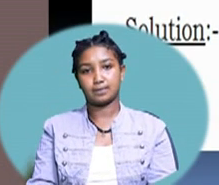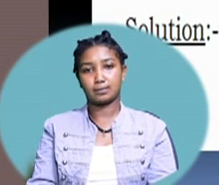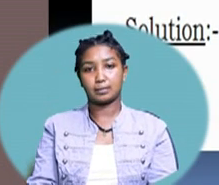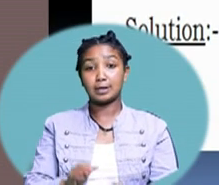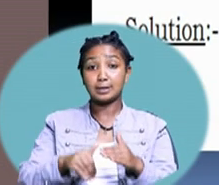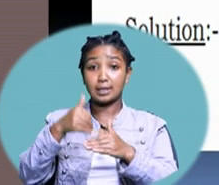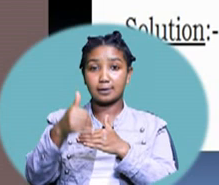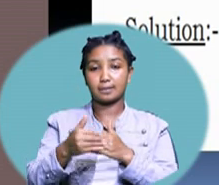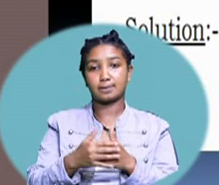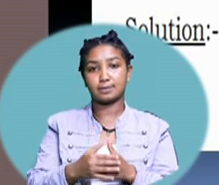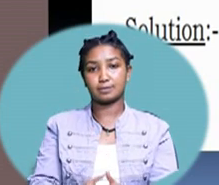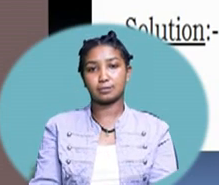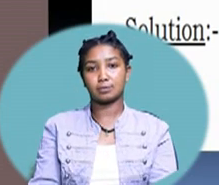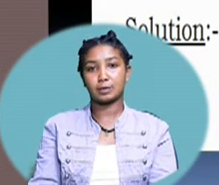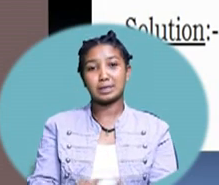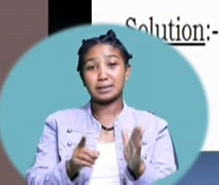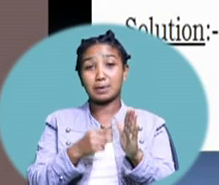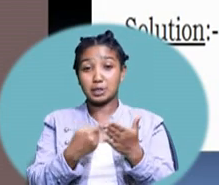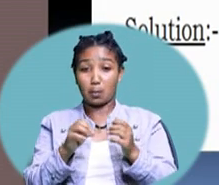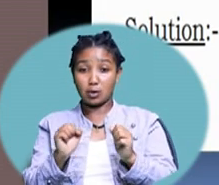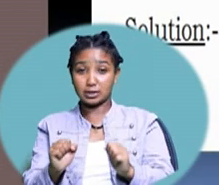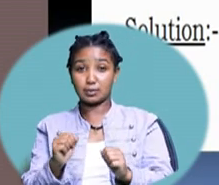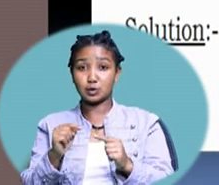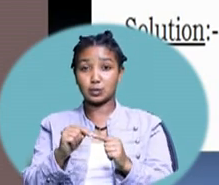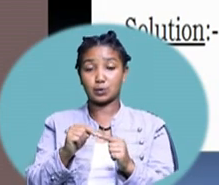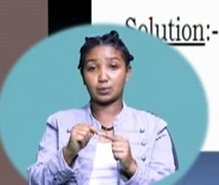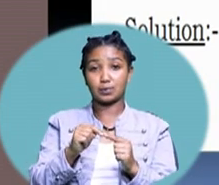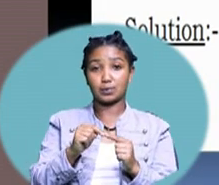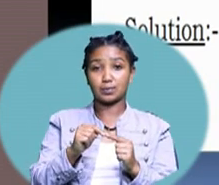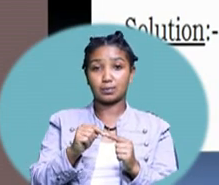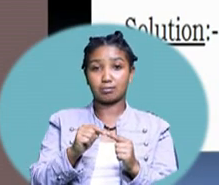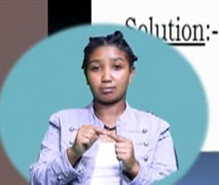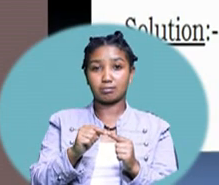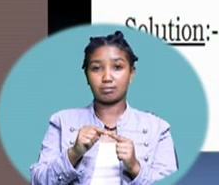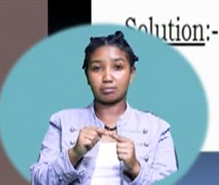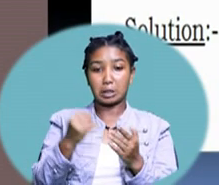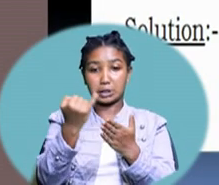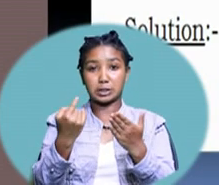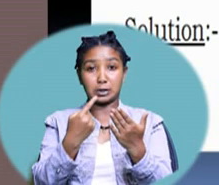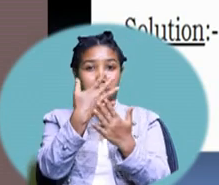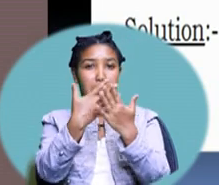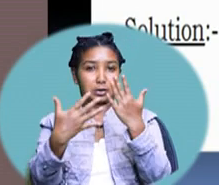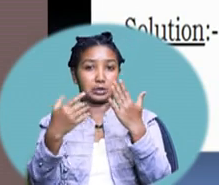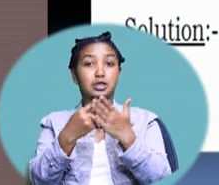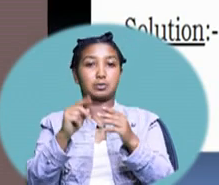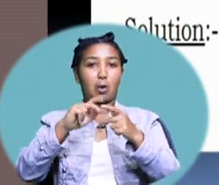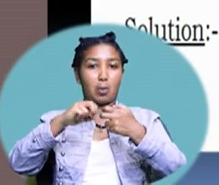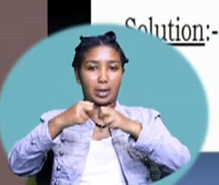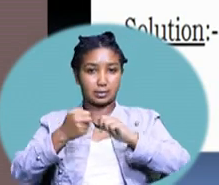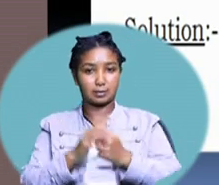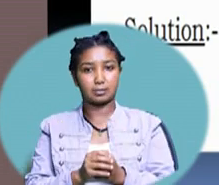is 4 meter. 4 meter. Then, sometimes it's possible